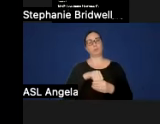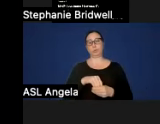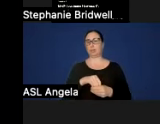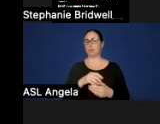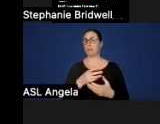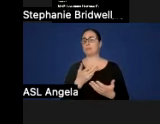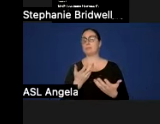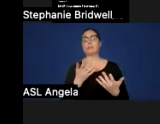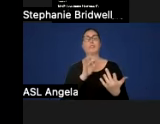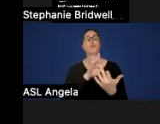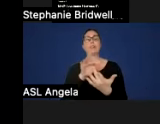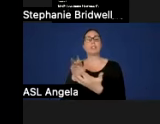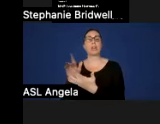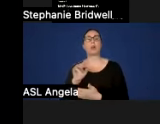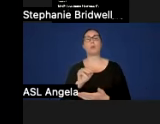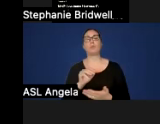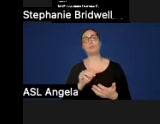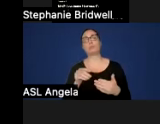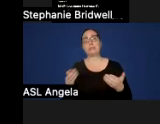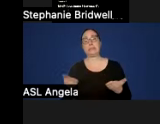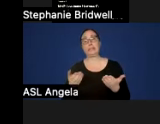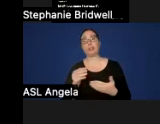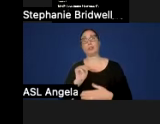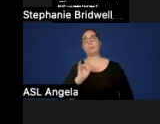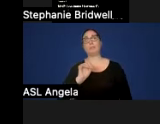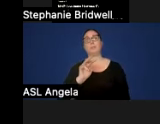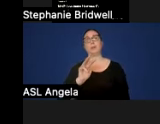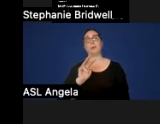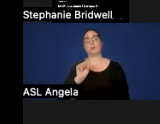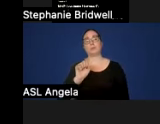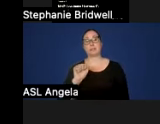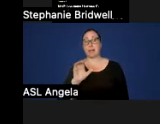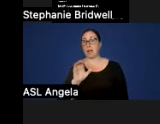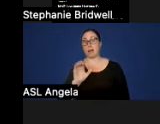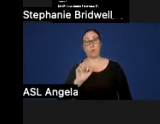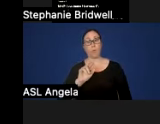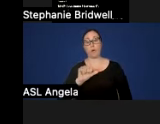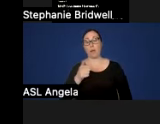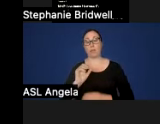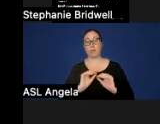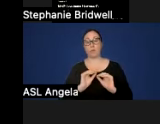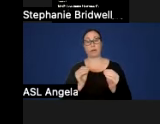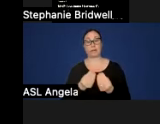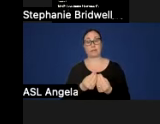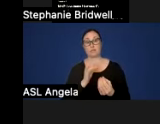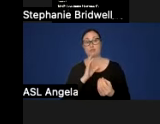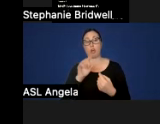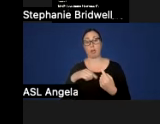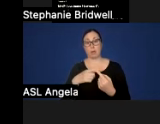to MUSAC or other organizations to talk more about these teams. Next slide.